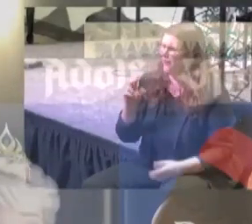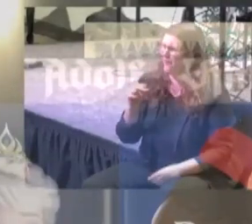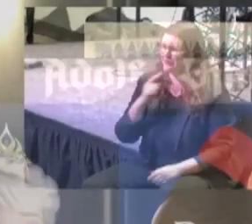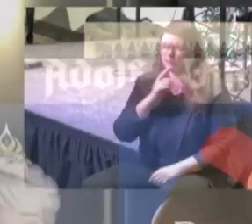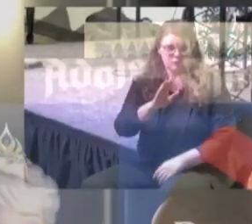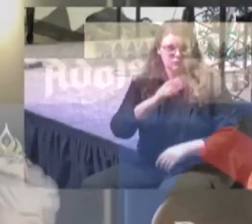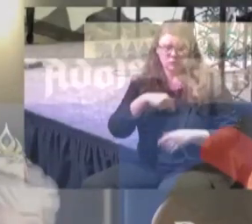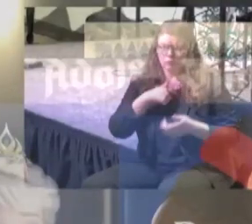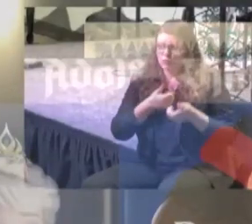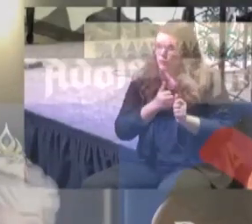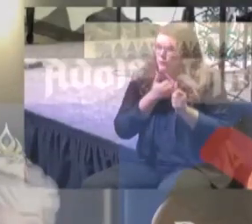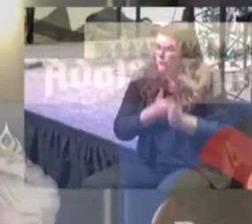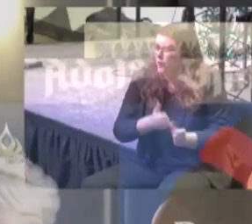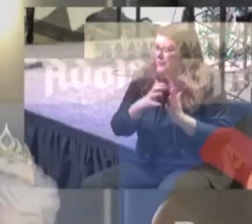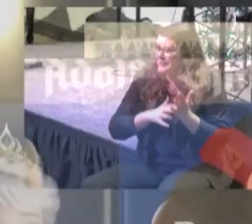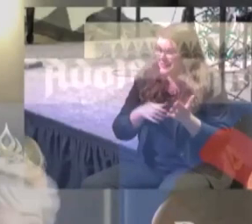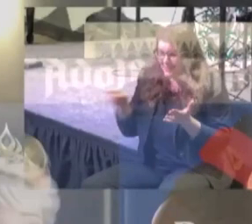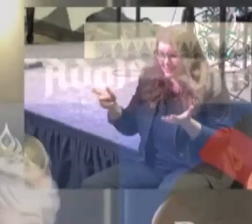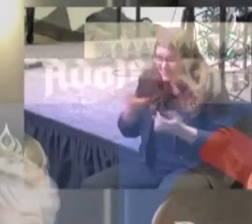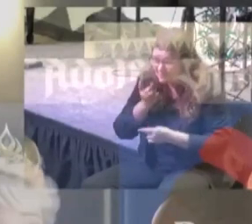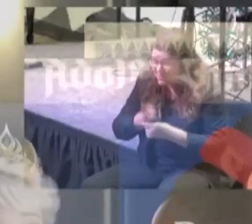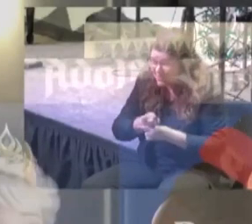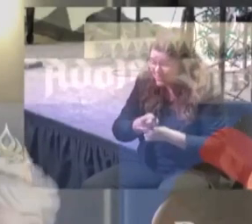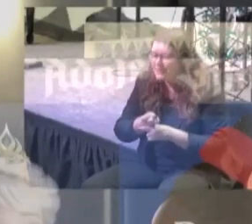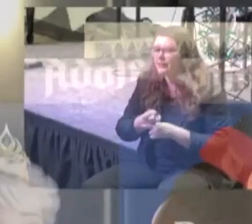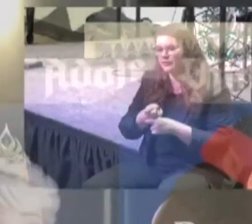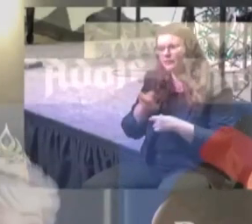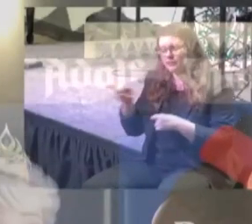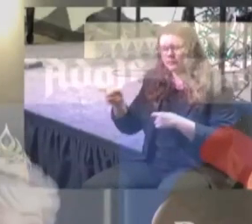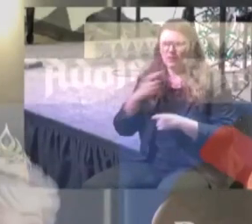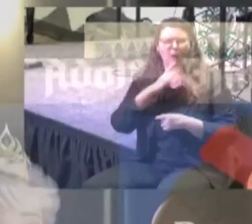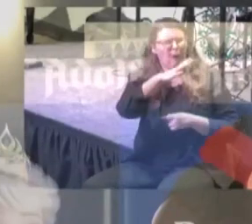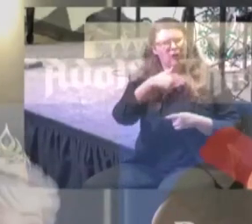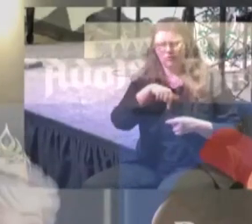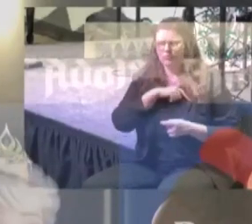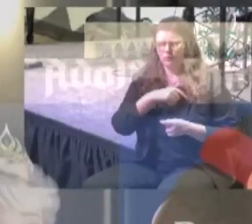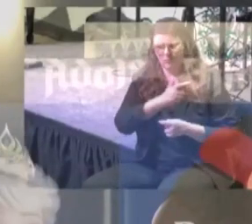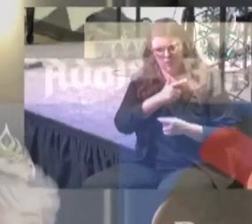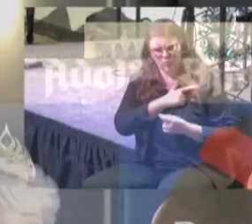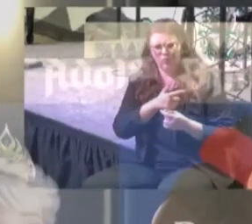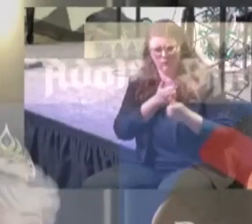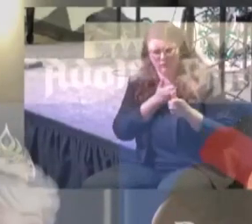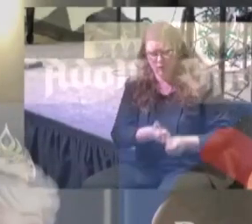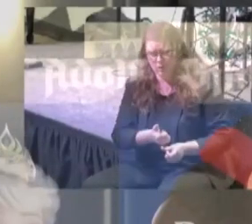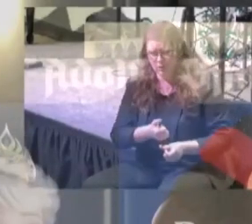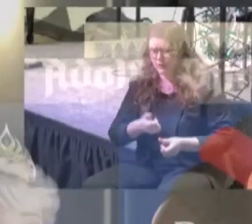with the text itself, that they are, in fact, being loyal. And so if we